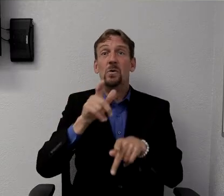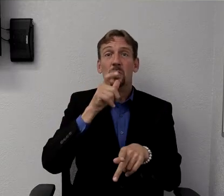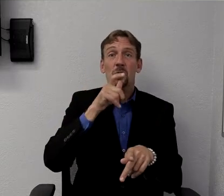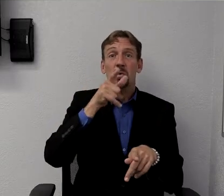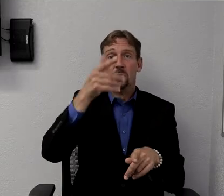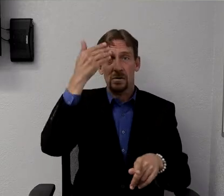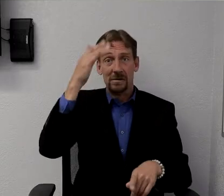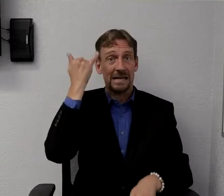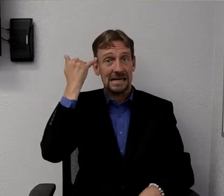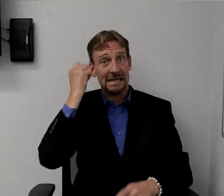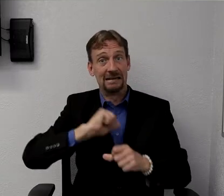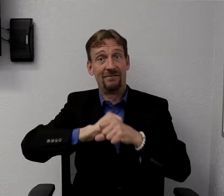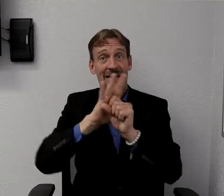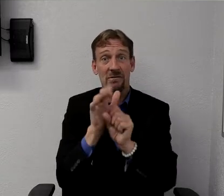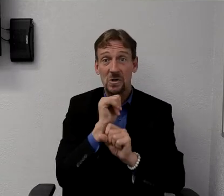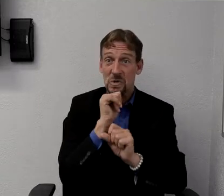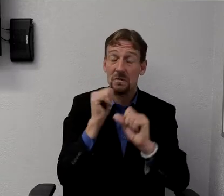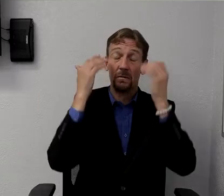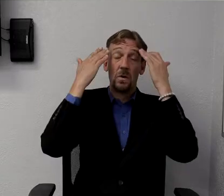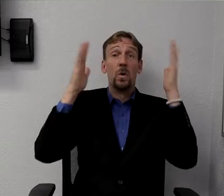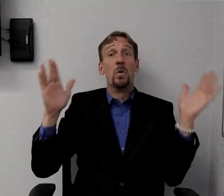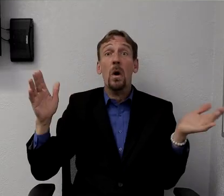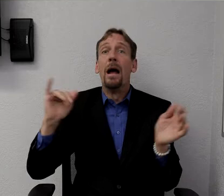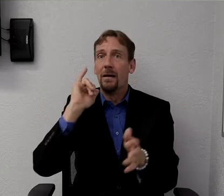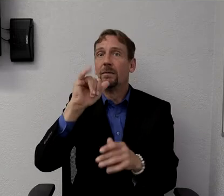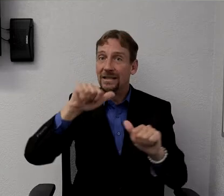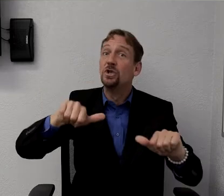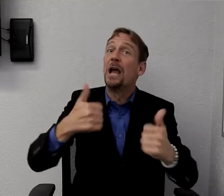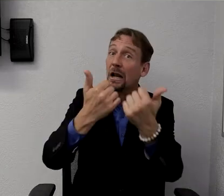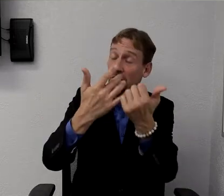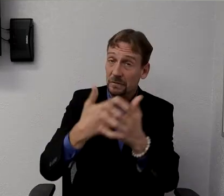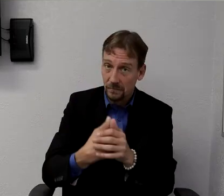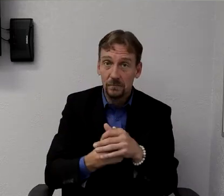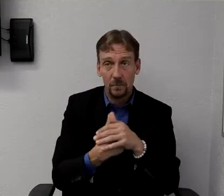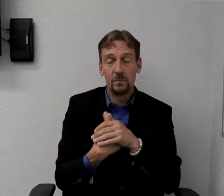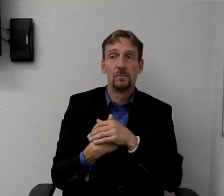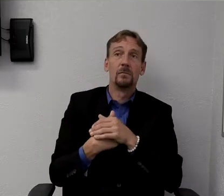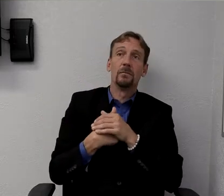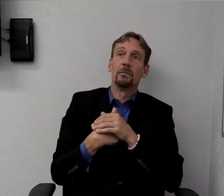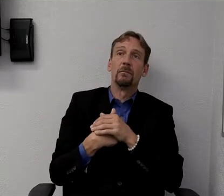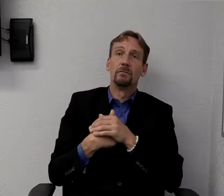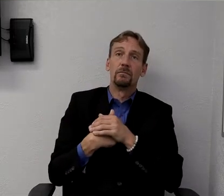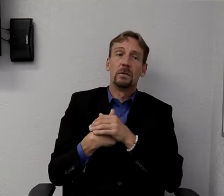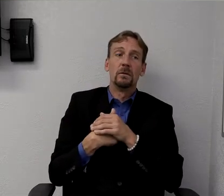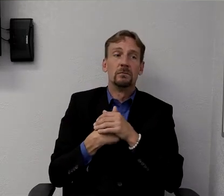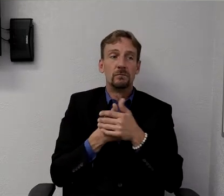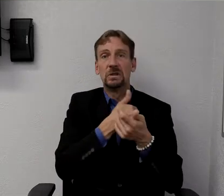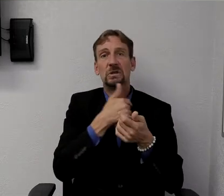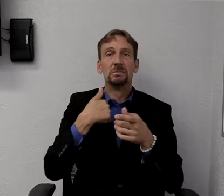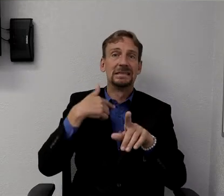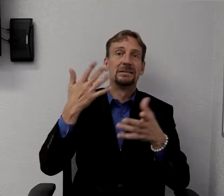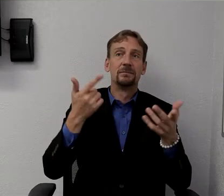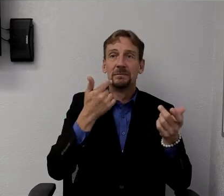not is really challenging. So we call our supply is not abundant by